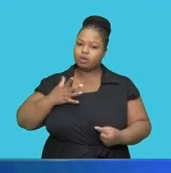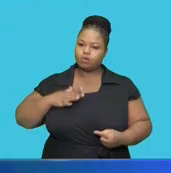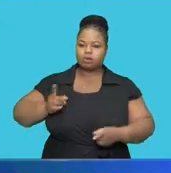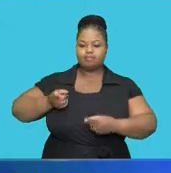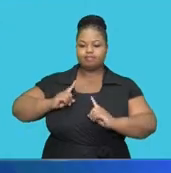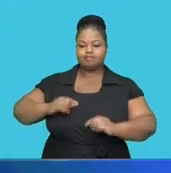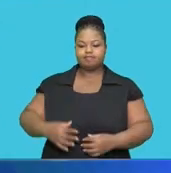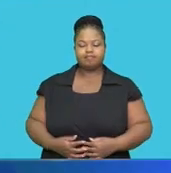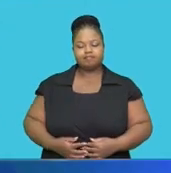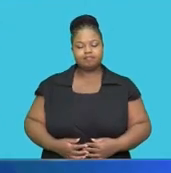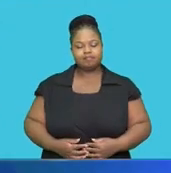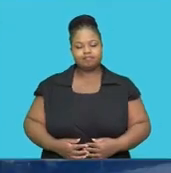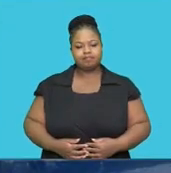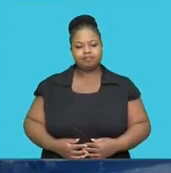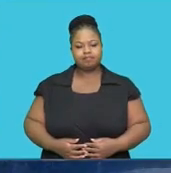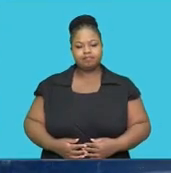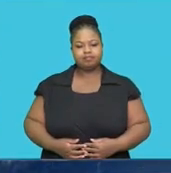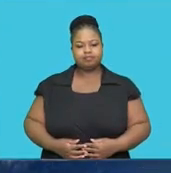arabelwa.